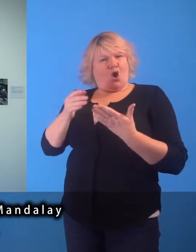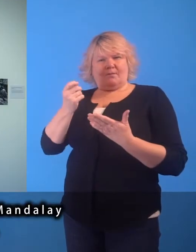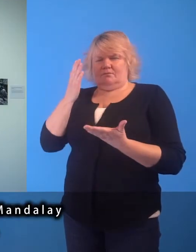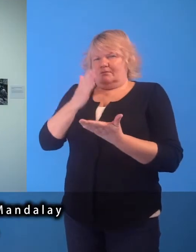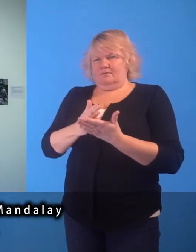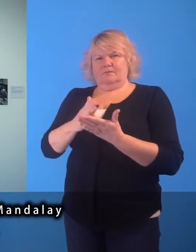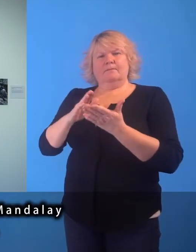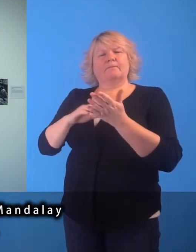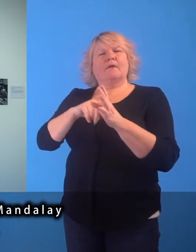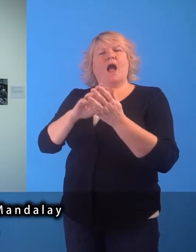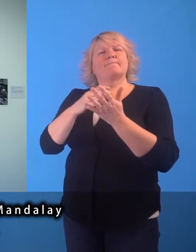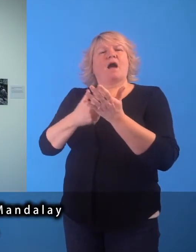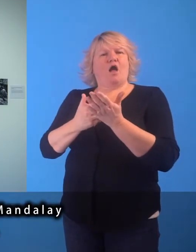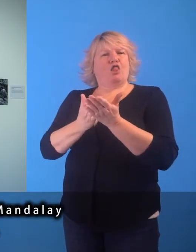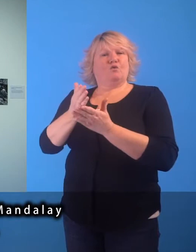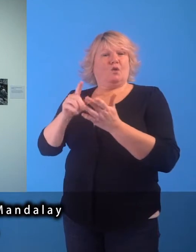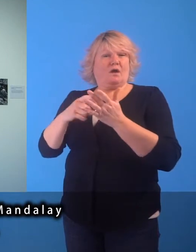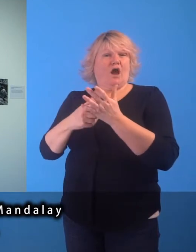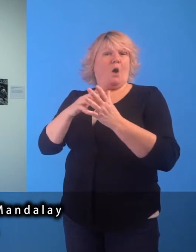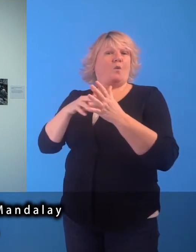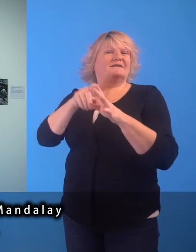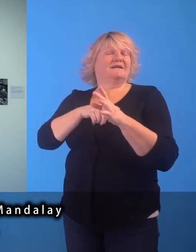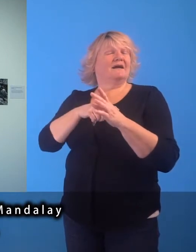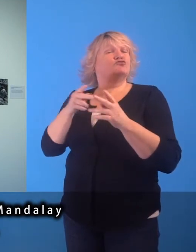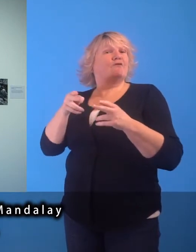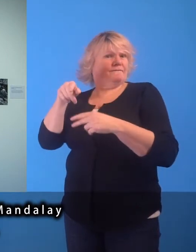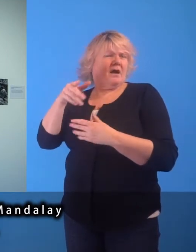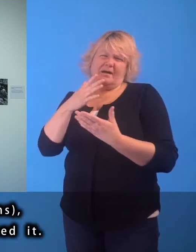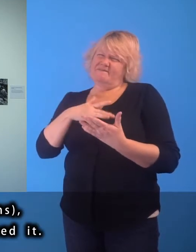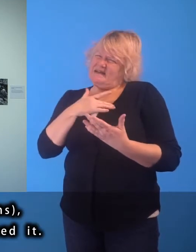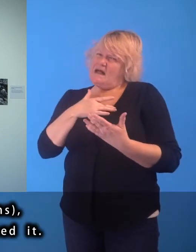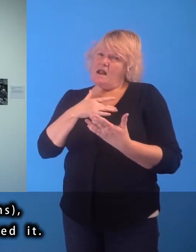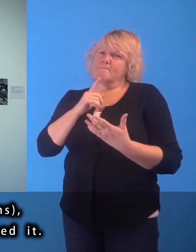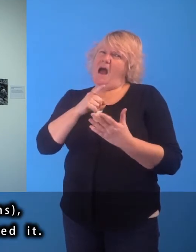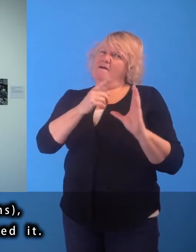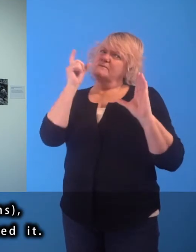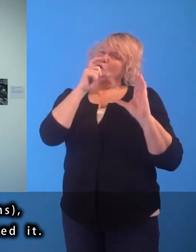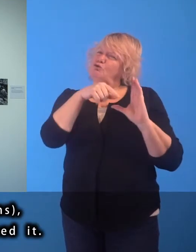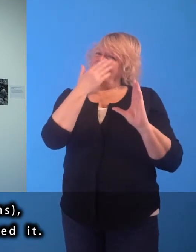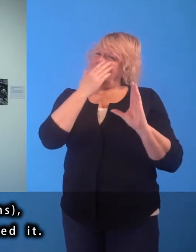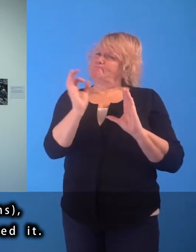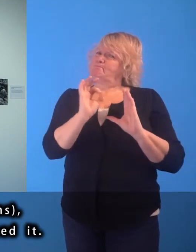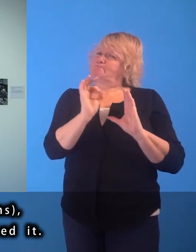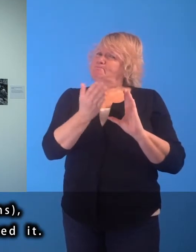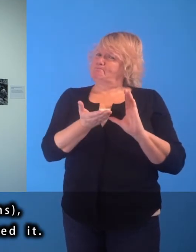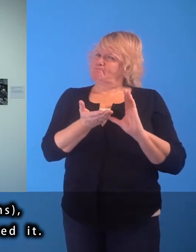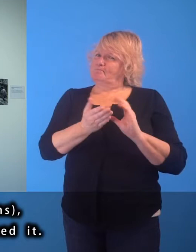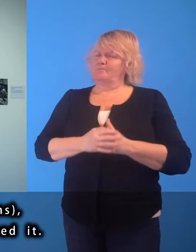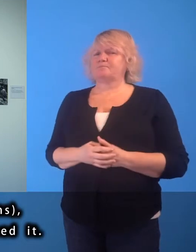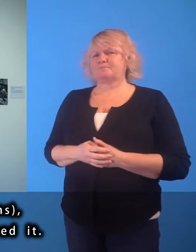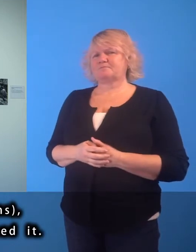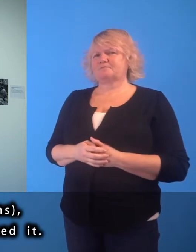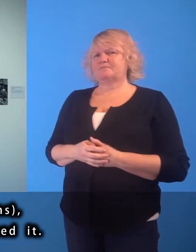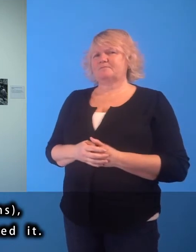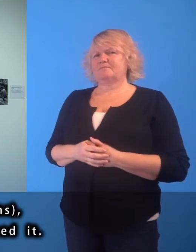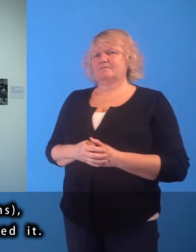Hornel almost certainly reached Mandalay via the Irrawaddy River, but possibly for practical reasons does not seem